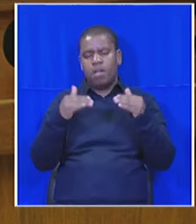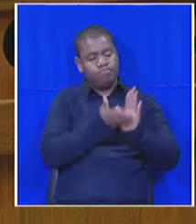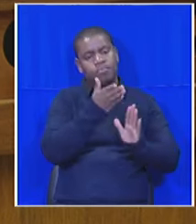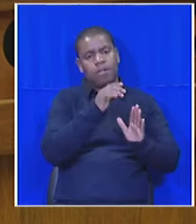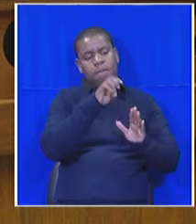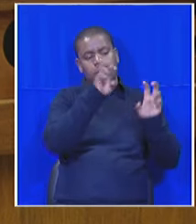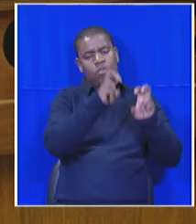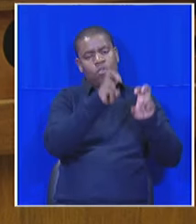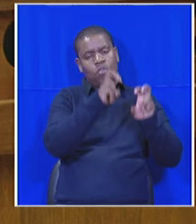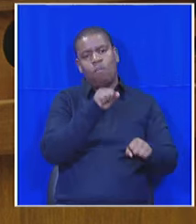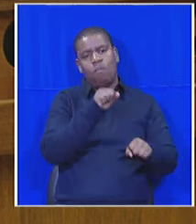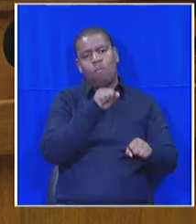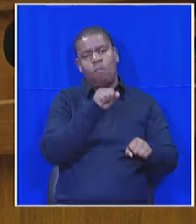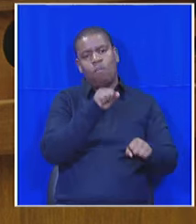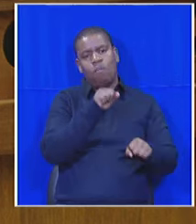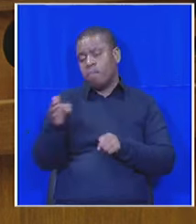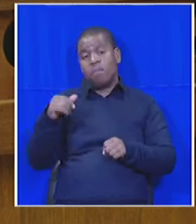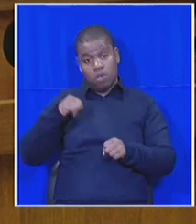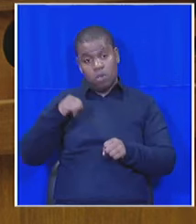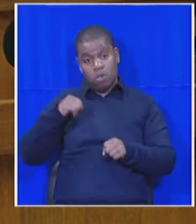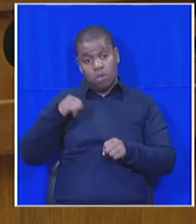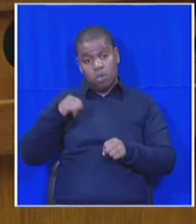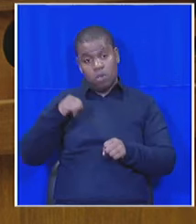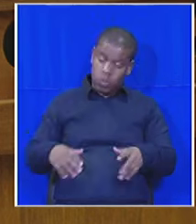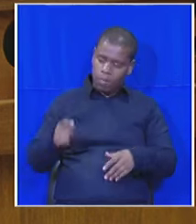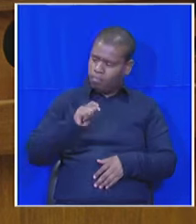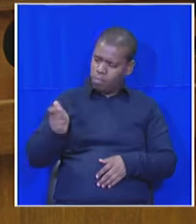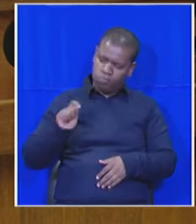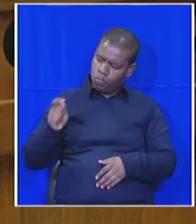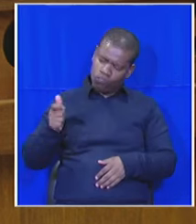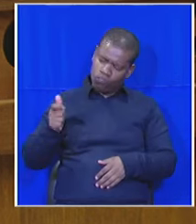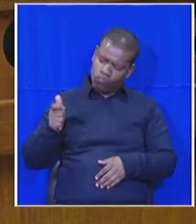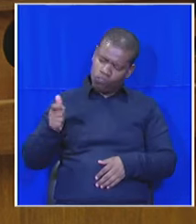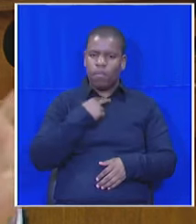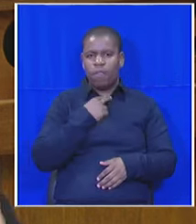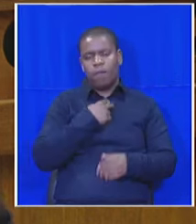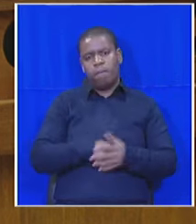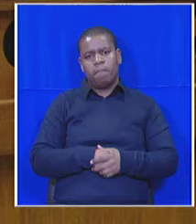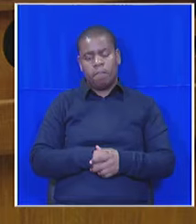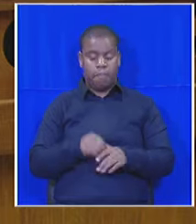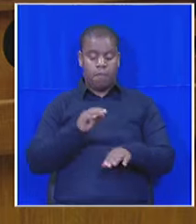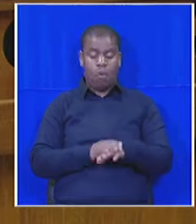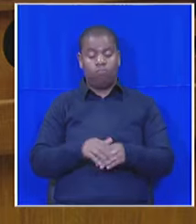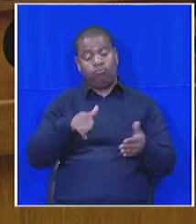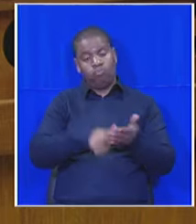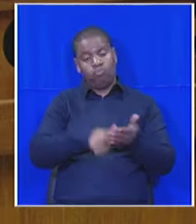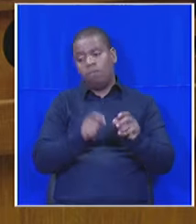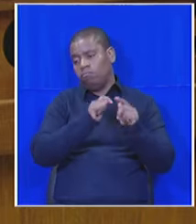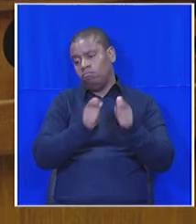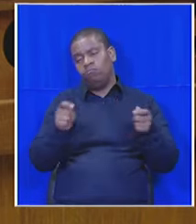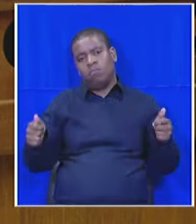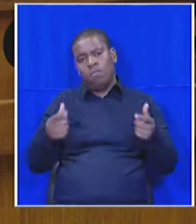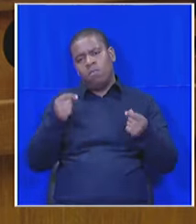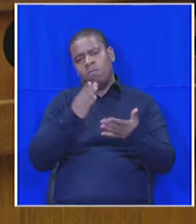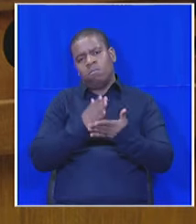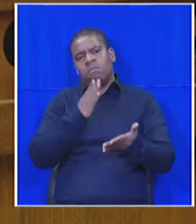will place further pressure on municipalities who are already struggling to pay the utility bills. This grant is intended, among other things, to provide